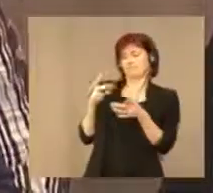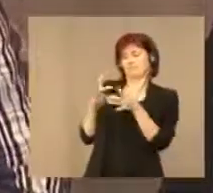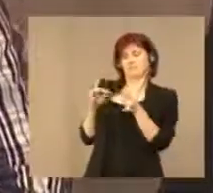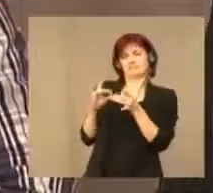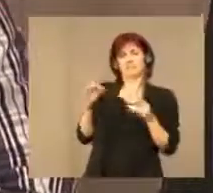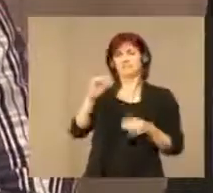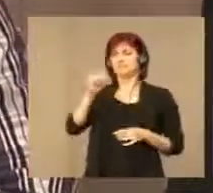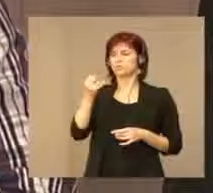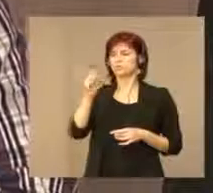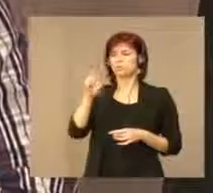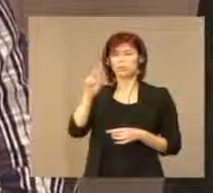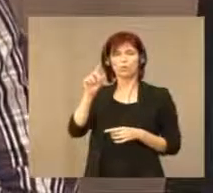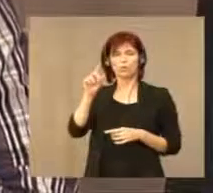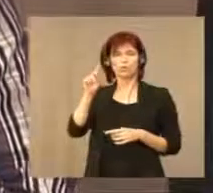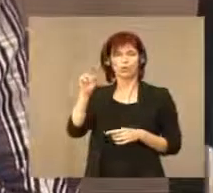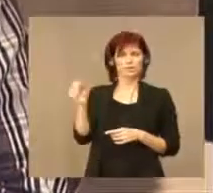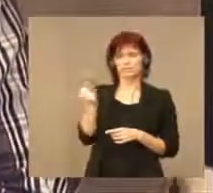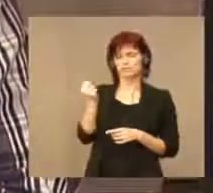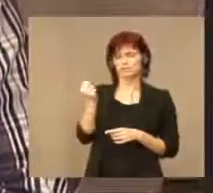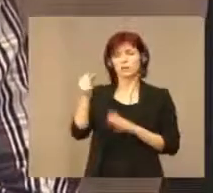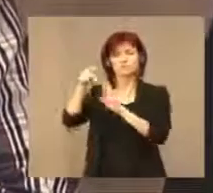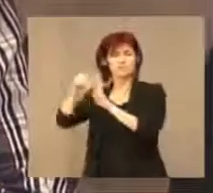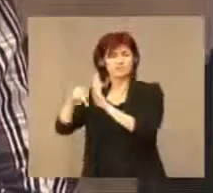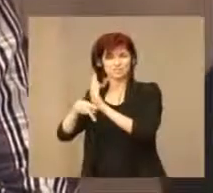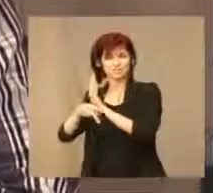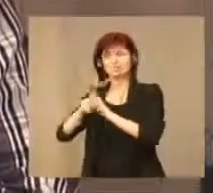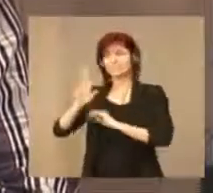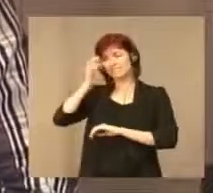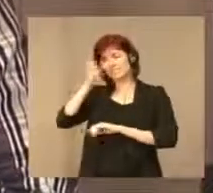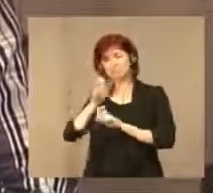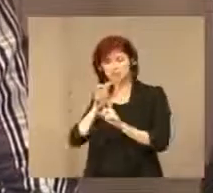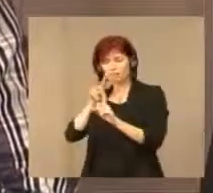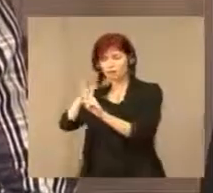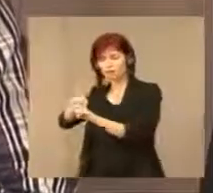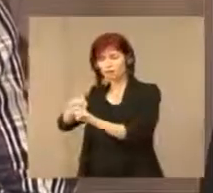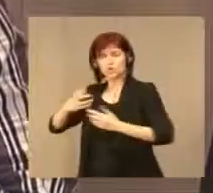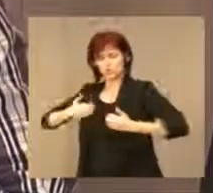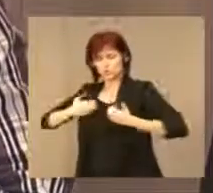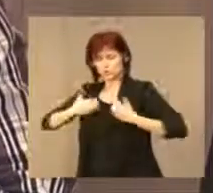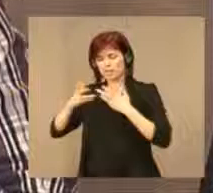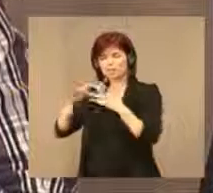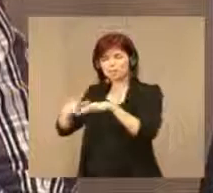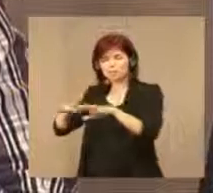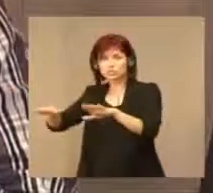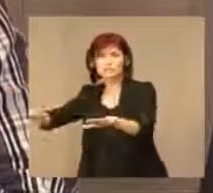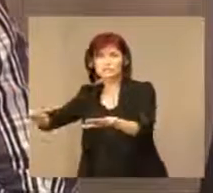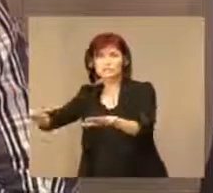Jordan's principle not only touches the youth, it touches all of us in all